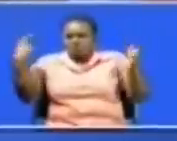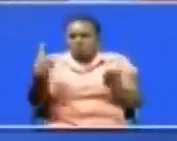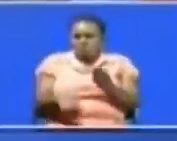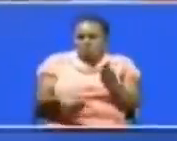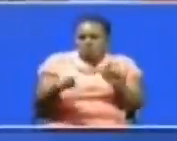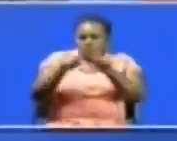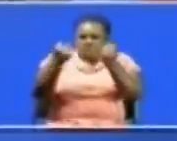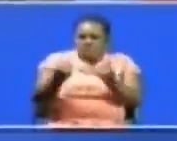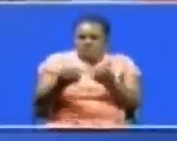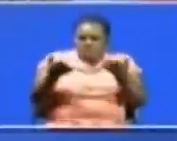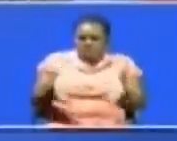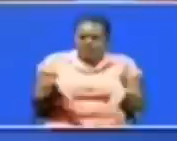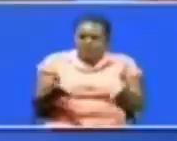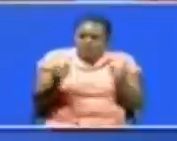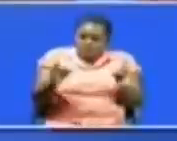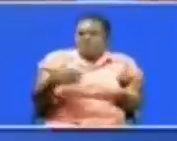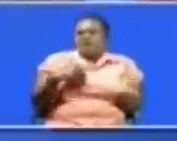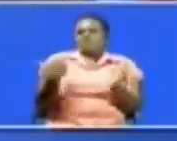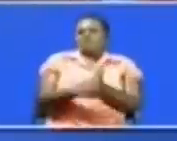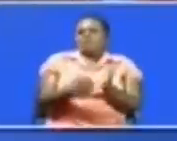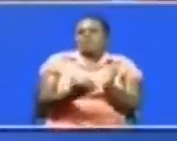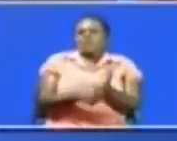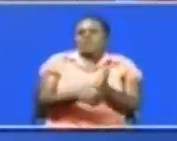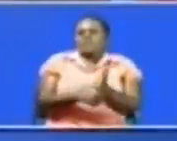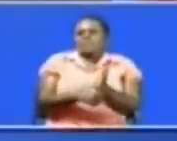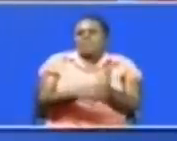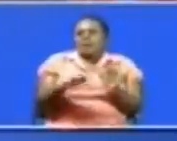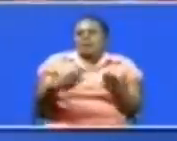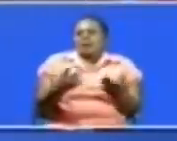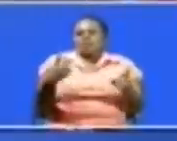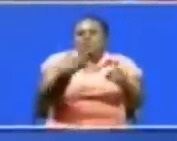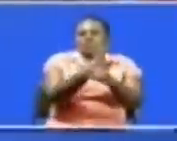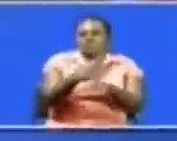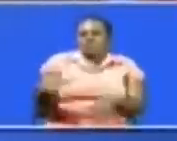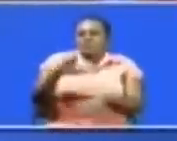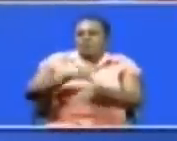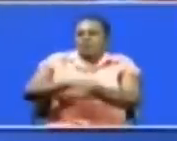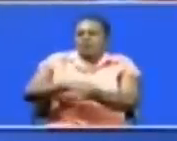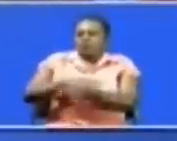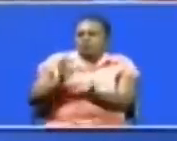with the system, in your view, if at all there has been, in as far as how the different regions get revenue?